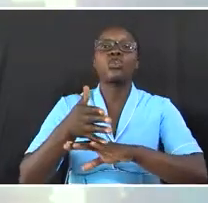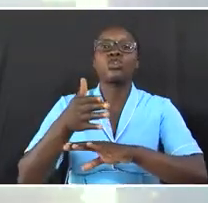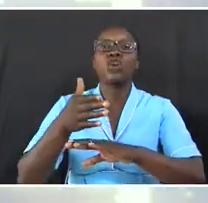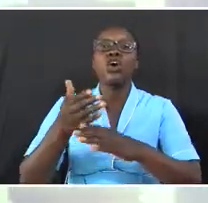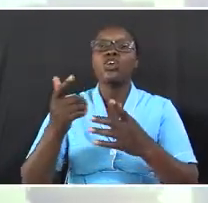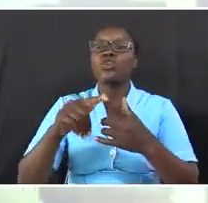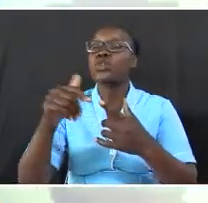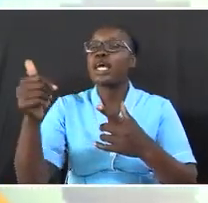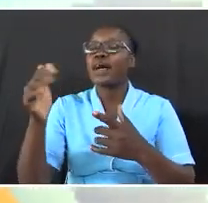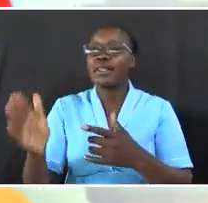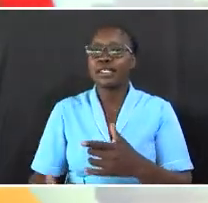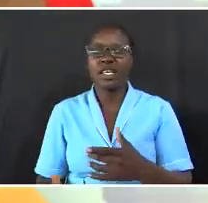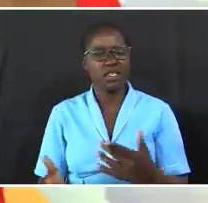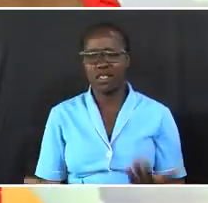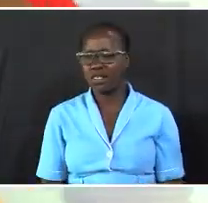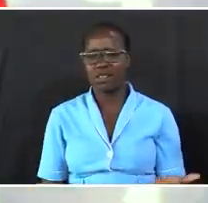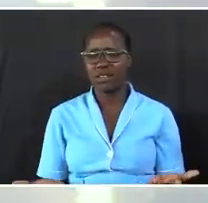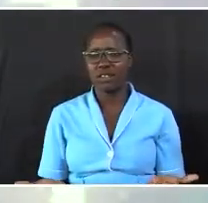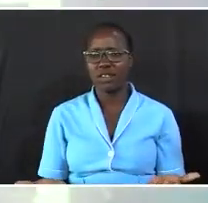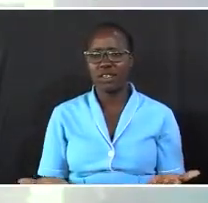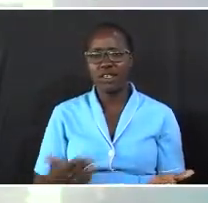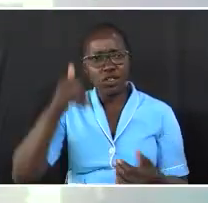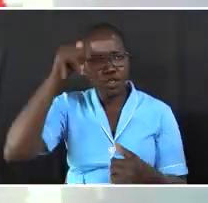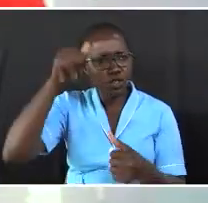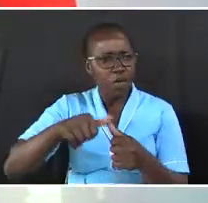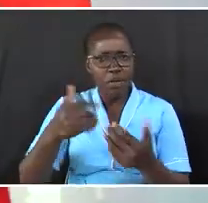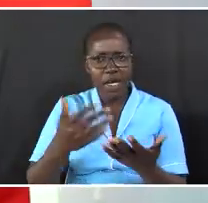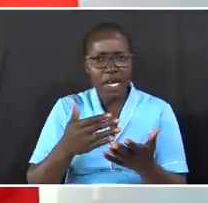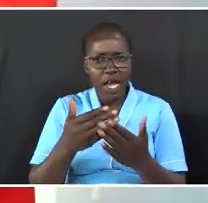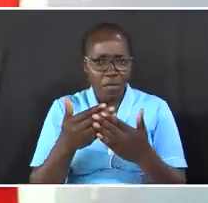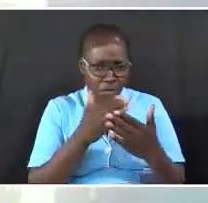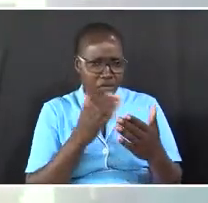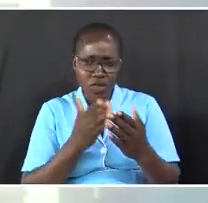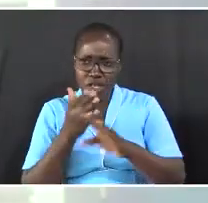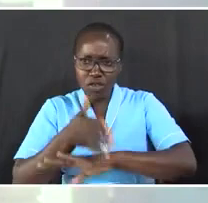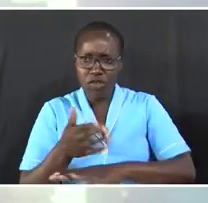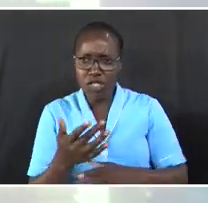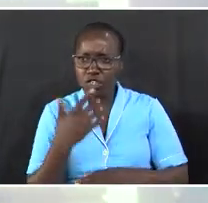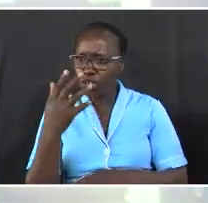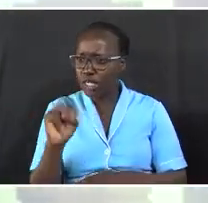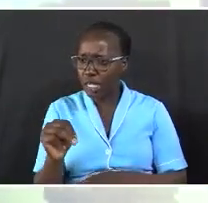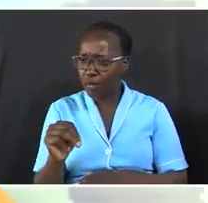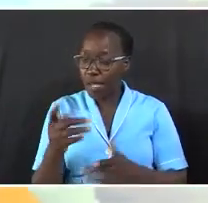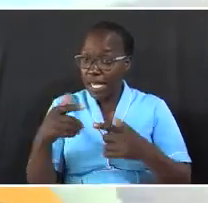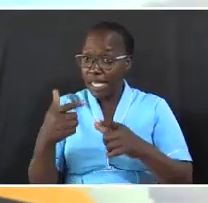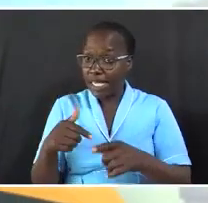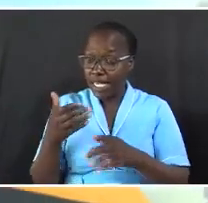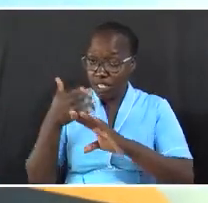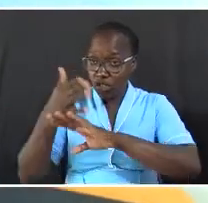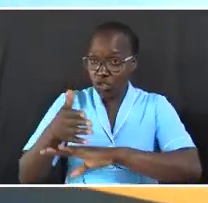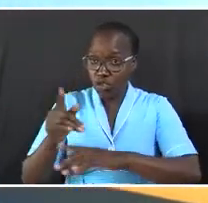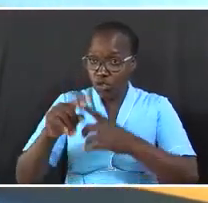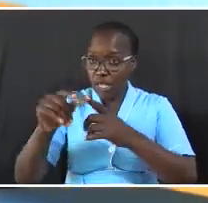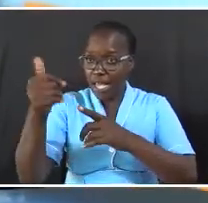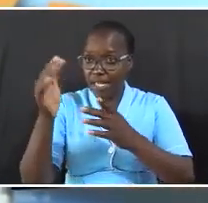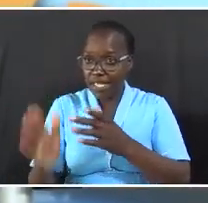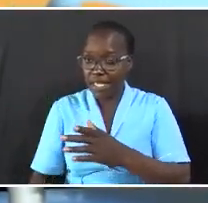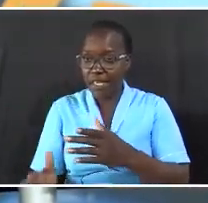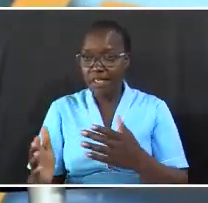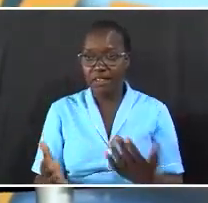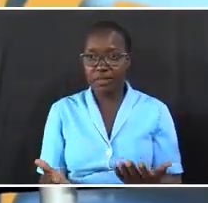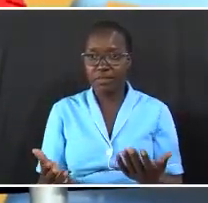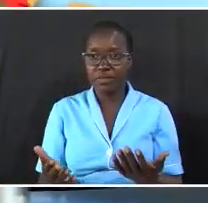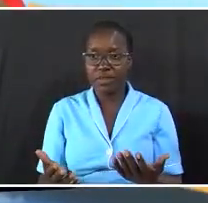other side. Do you remember? Just before they crossed, he told them, let us cross over to the other